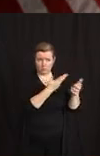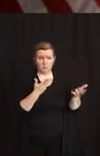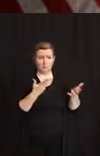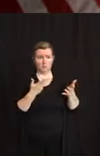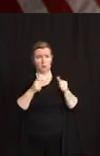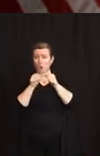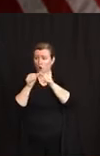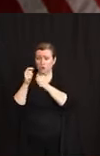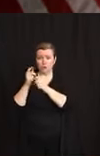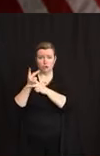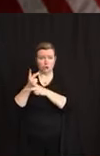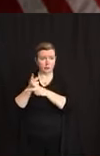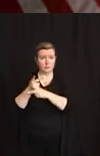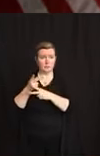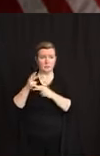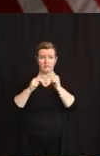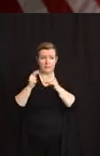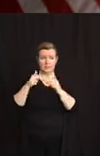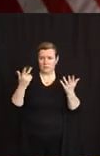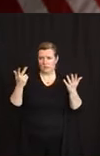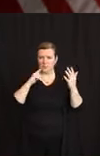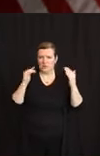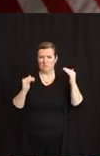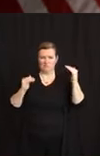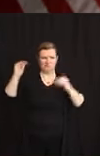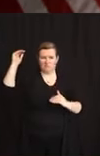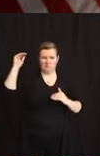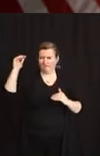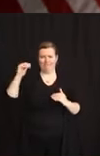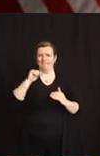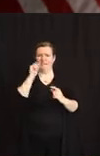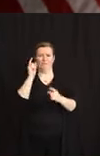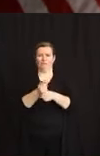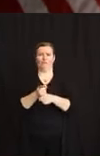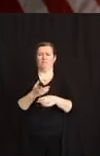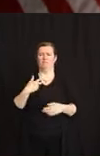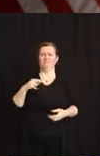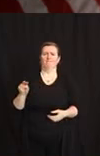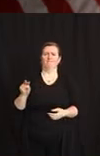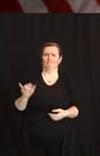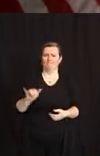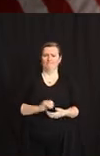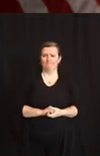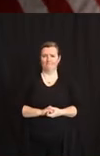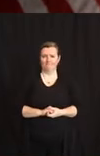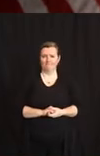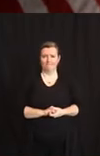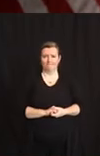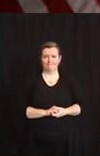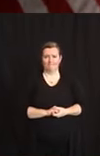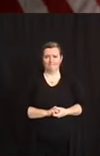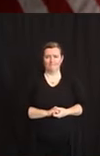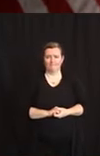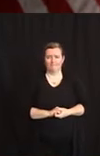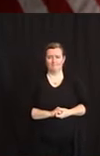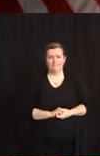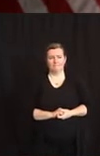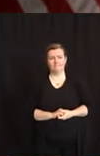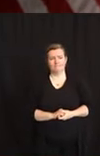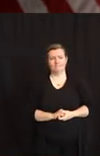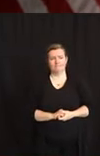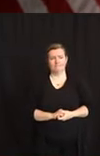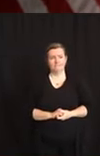and for the rest of us. You didn't mention the racial, the underlying conditions look like they've stayed about the same. Would you